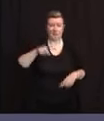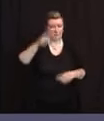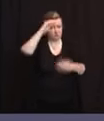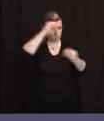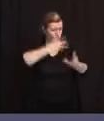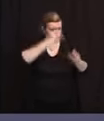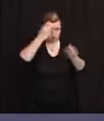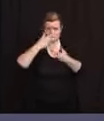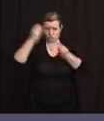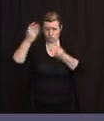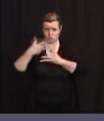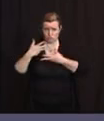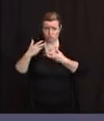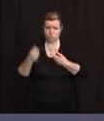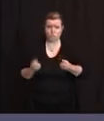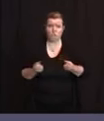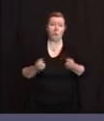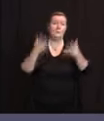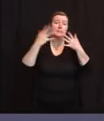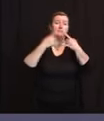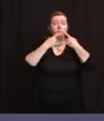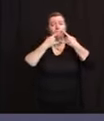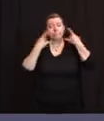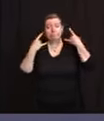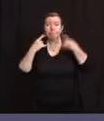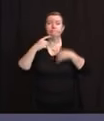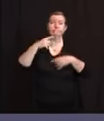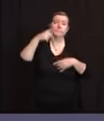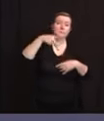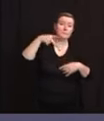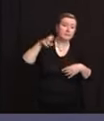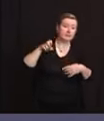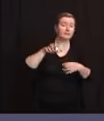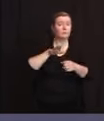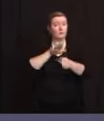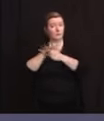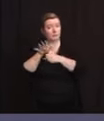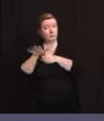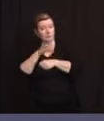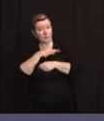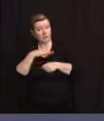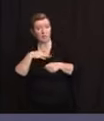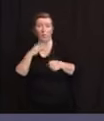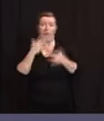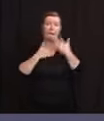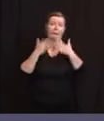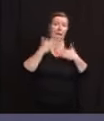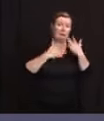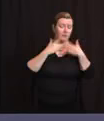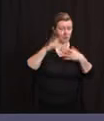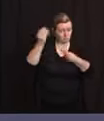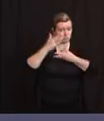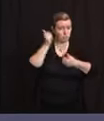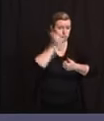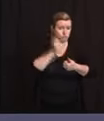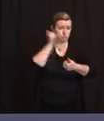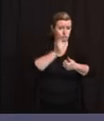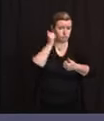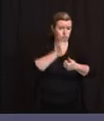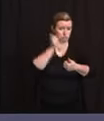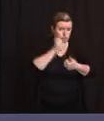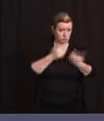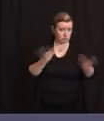their PPE, and their staffing needs to the department. Between March 26th and